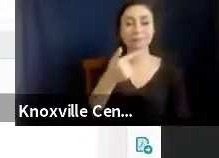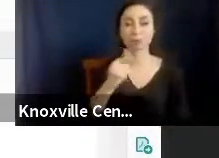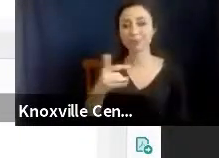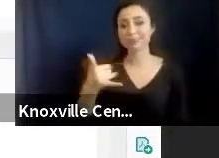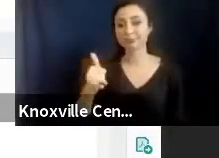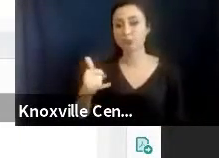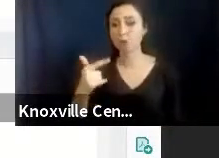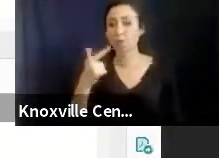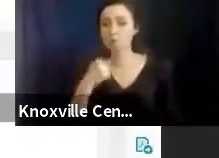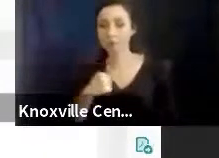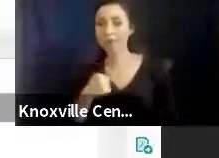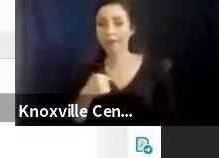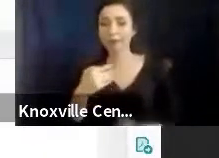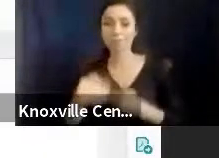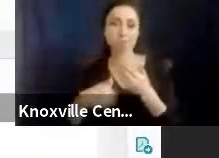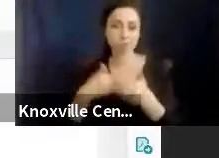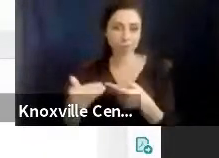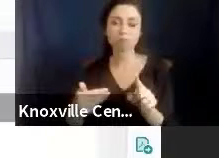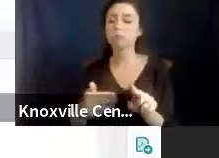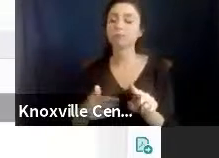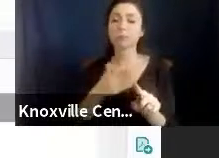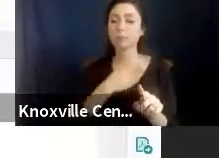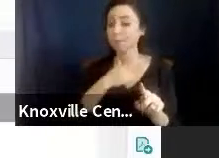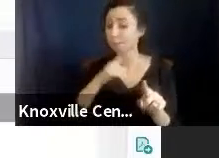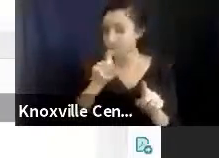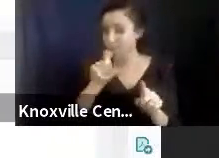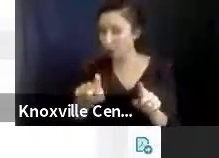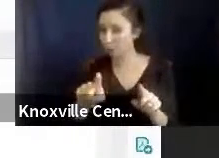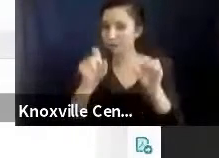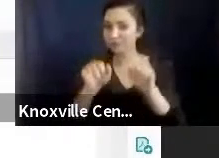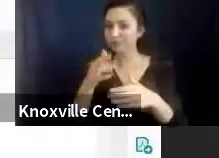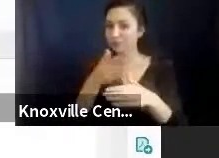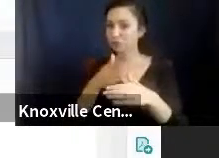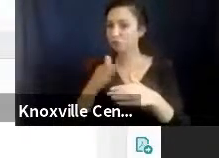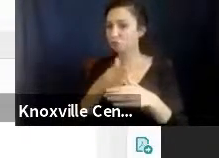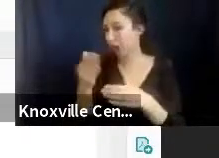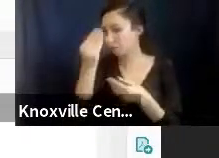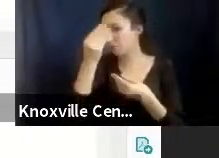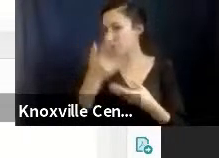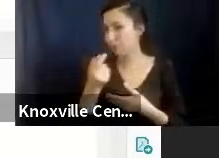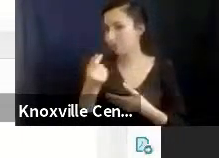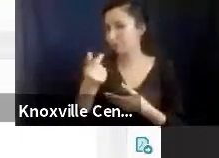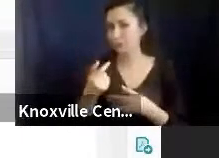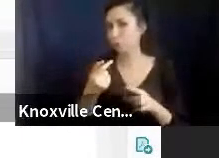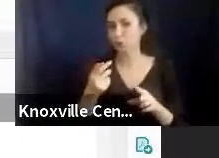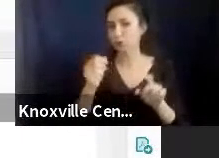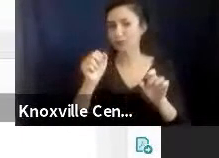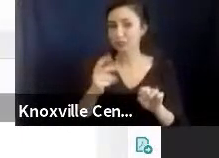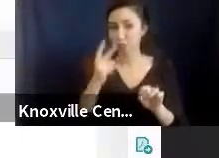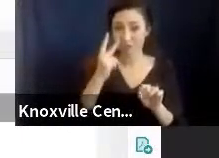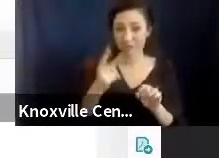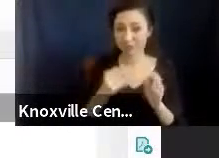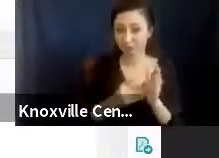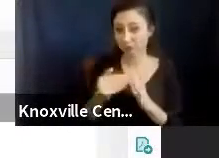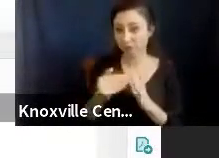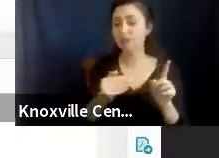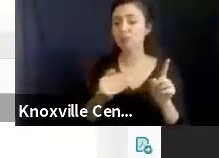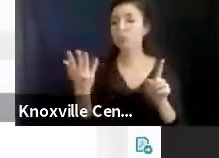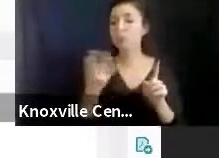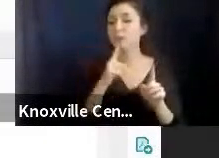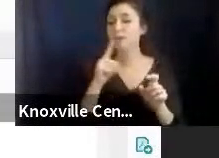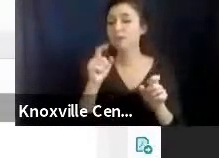red, etc. My question is, can you share with us, or is it on the dashboard regularly, what the